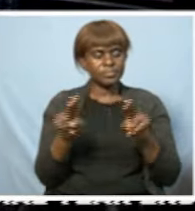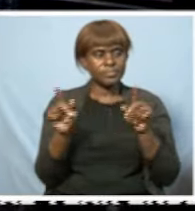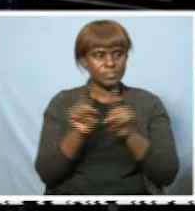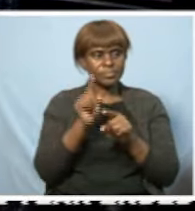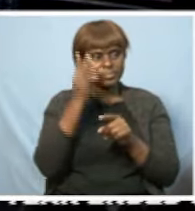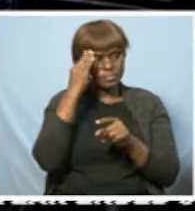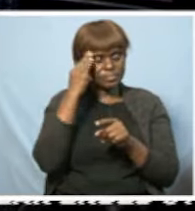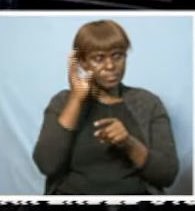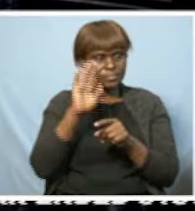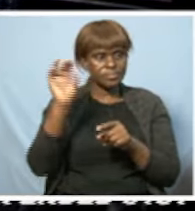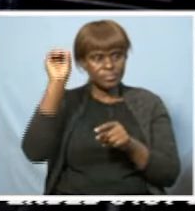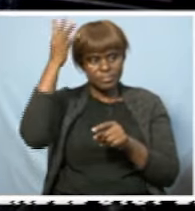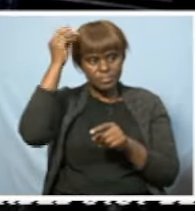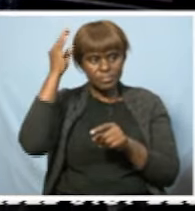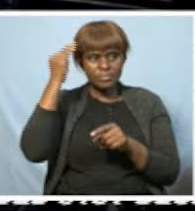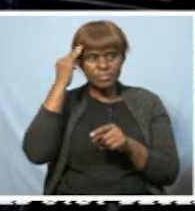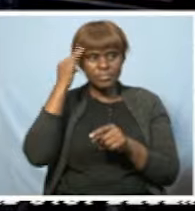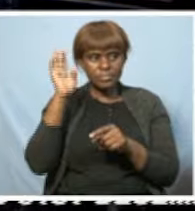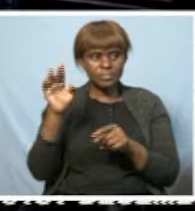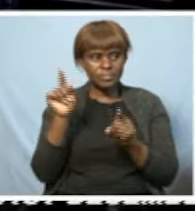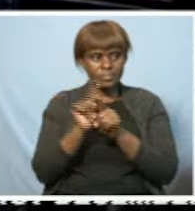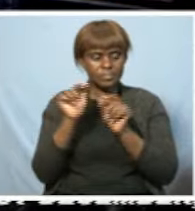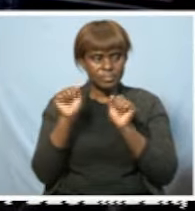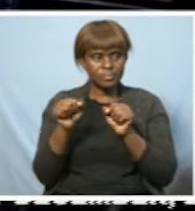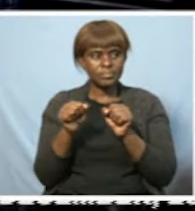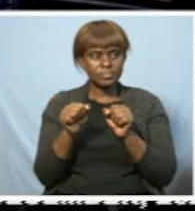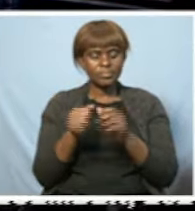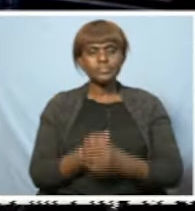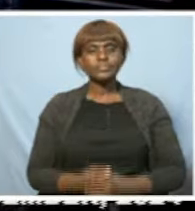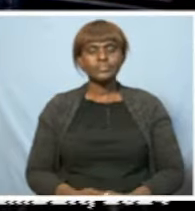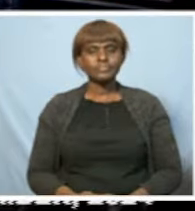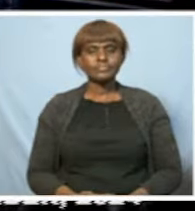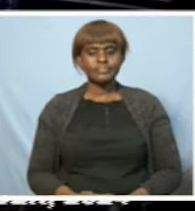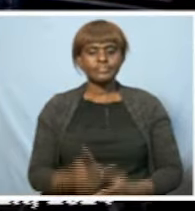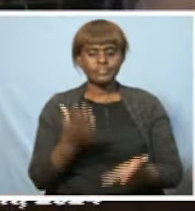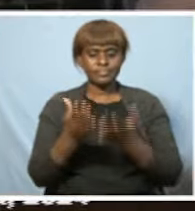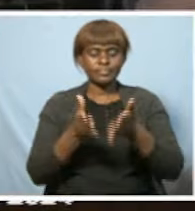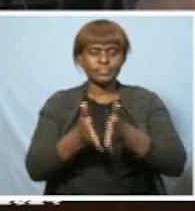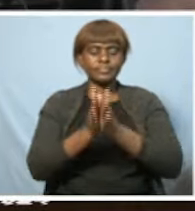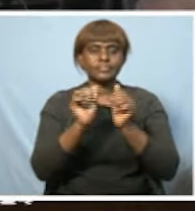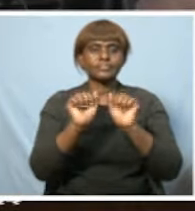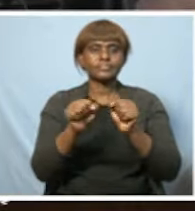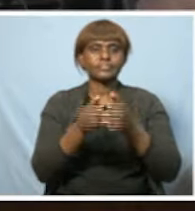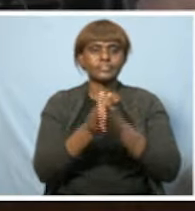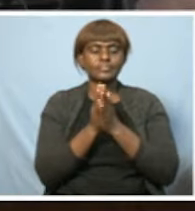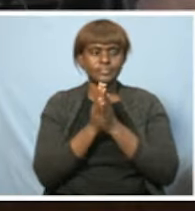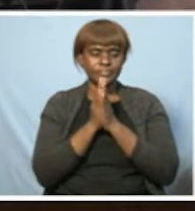that is their ambulance. And they can complain. Maybe the question to ask would be,